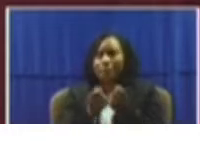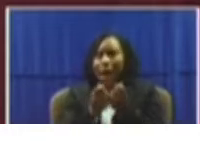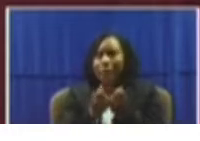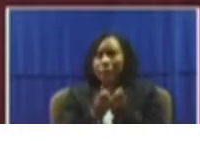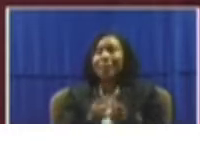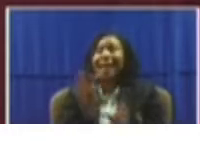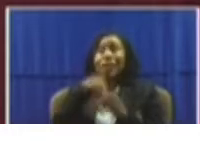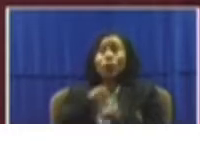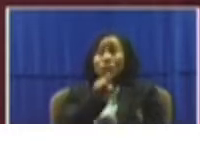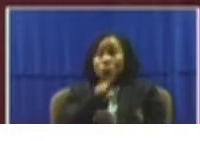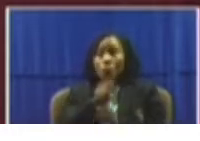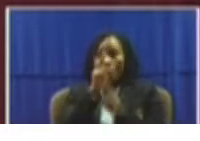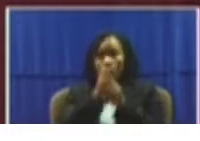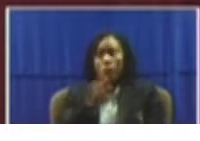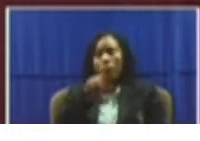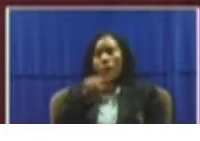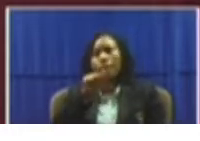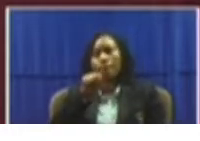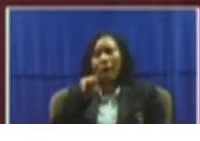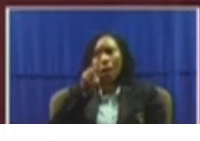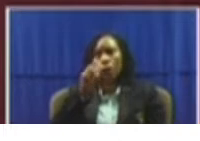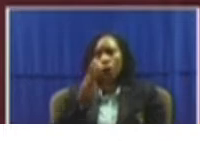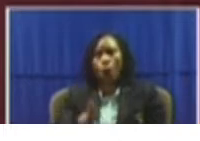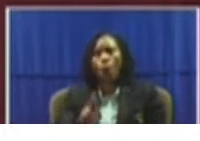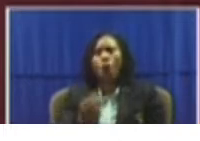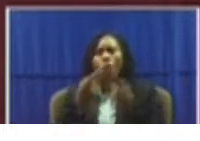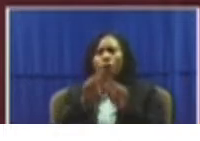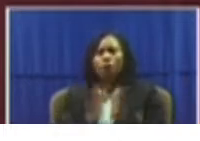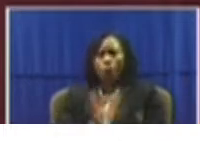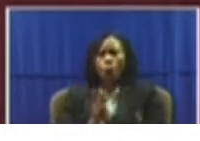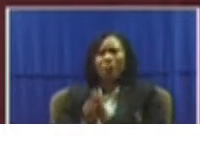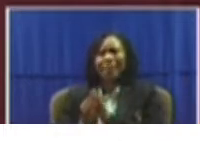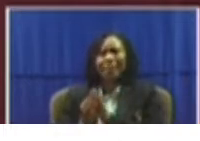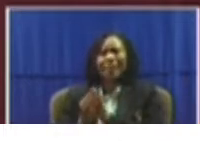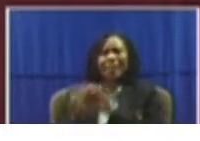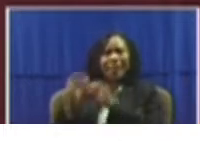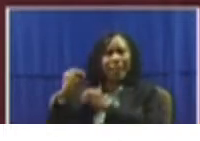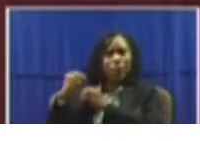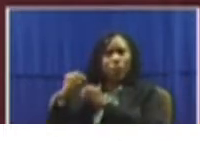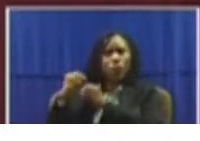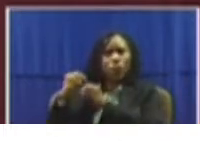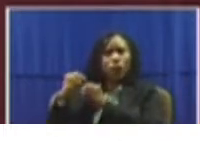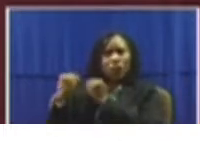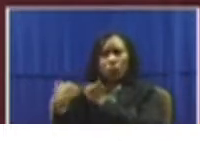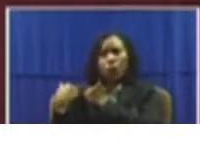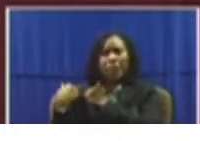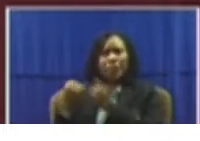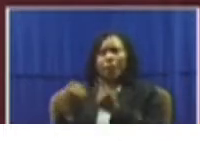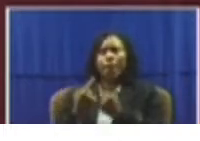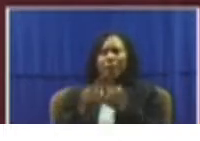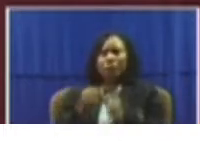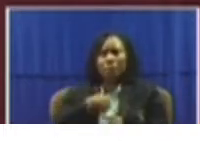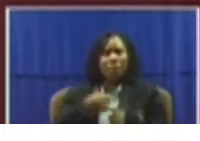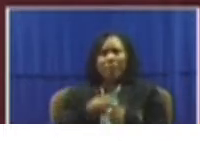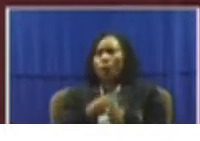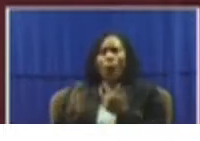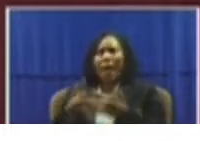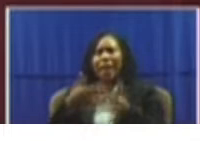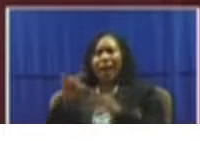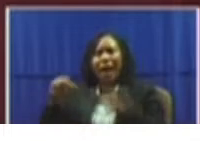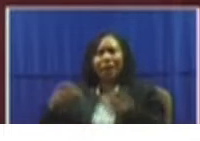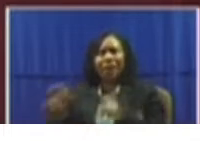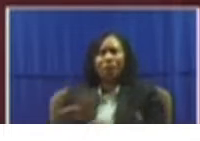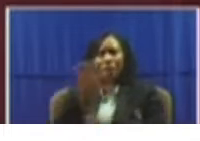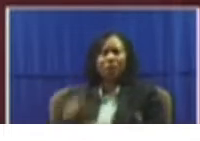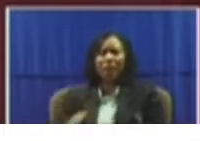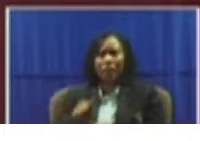Pando, for security. But I have no protection and neither does any other South African. That money should be